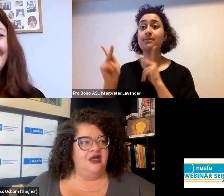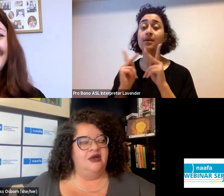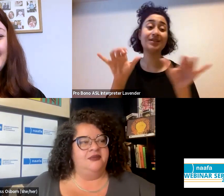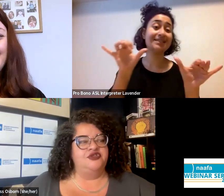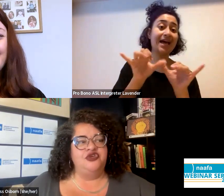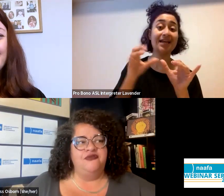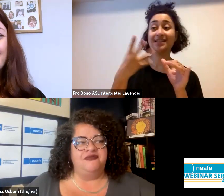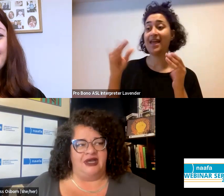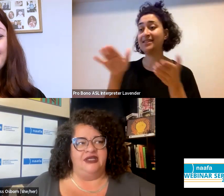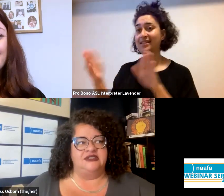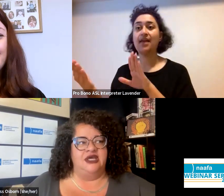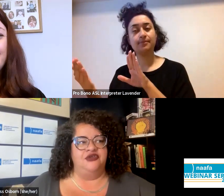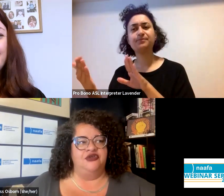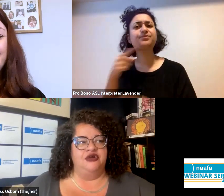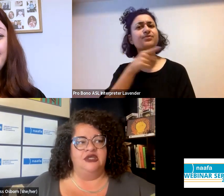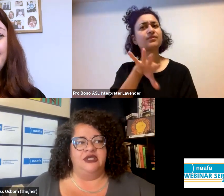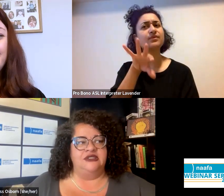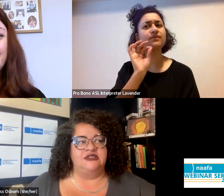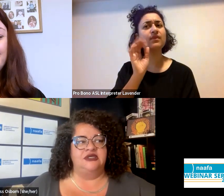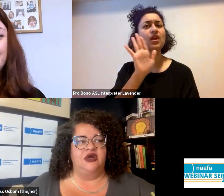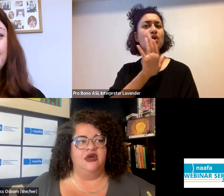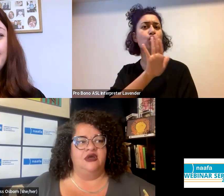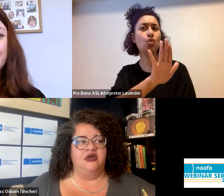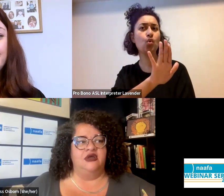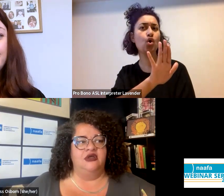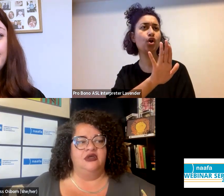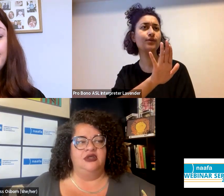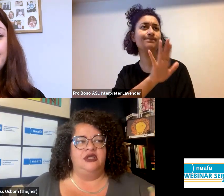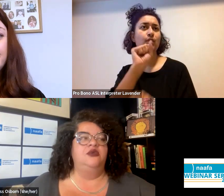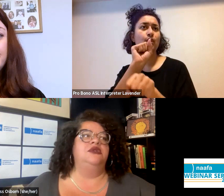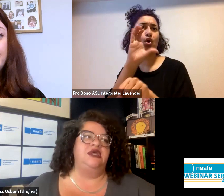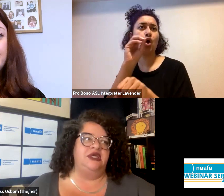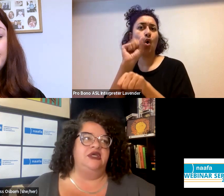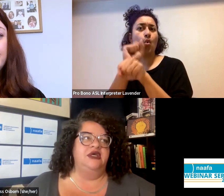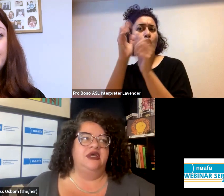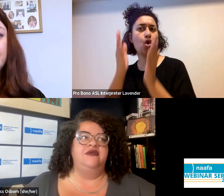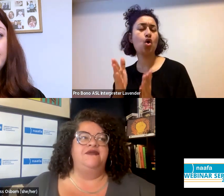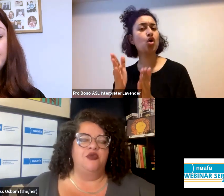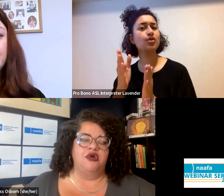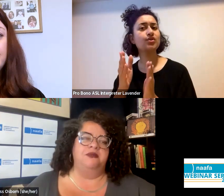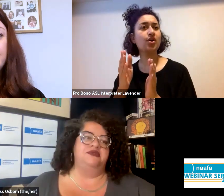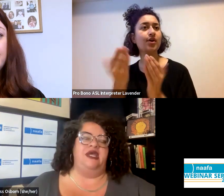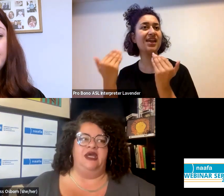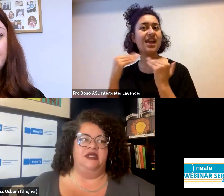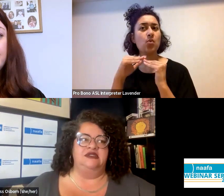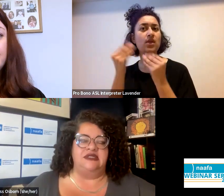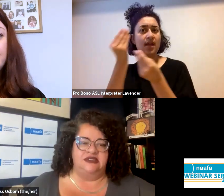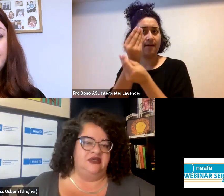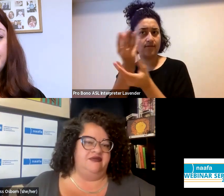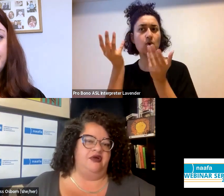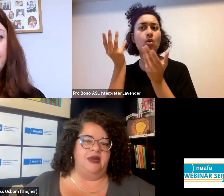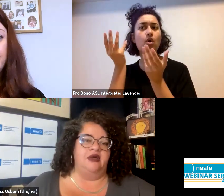death. Do you find that your colleagues are equally informed